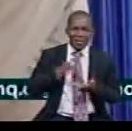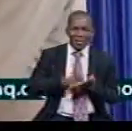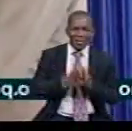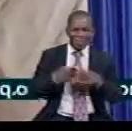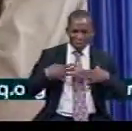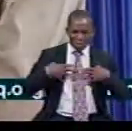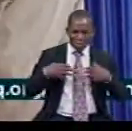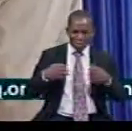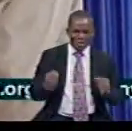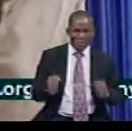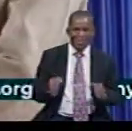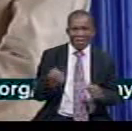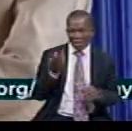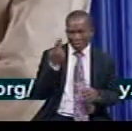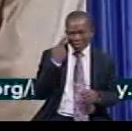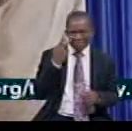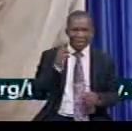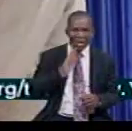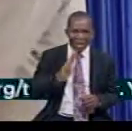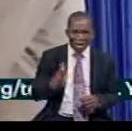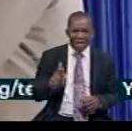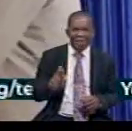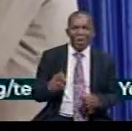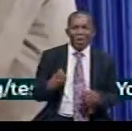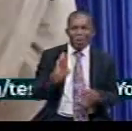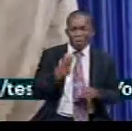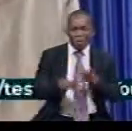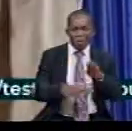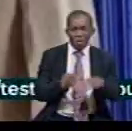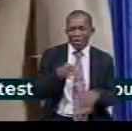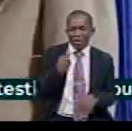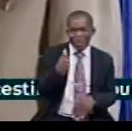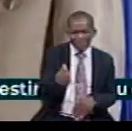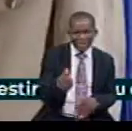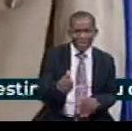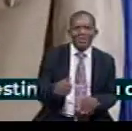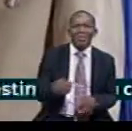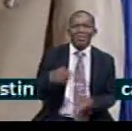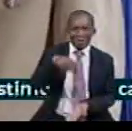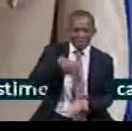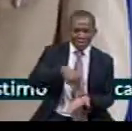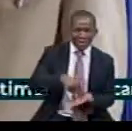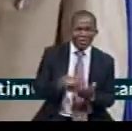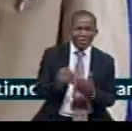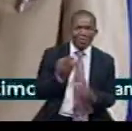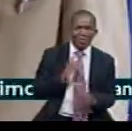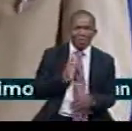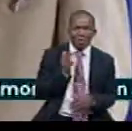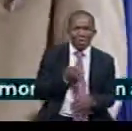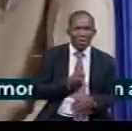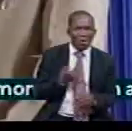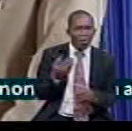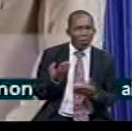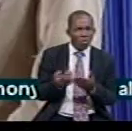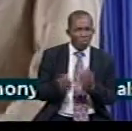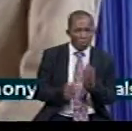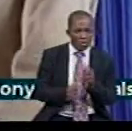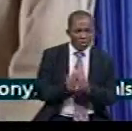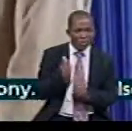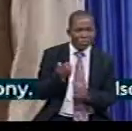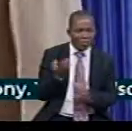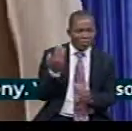her walking by herself, standing upright now, which before that was not